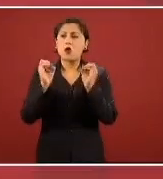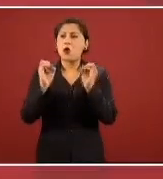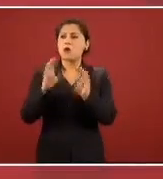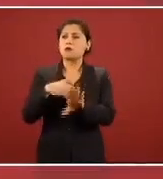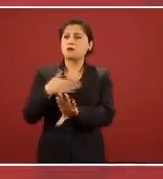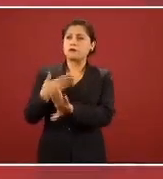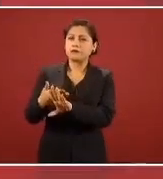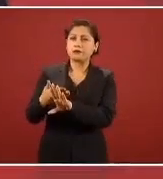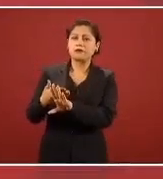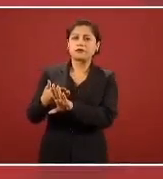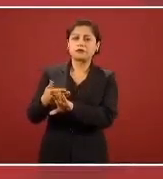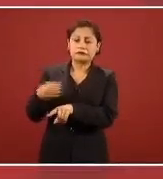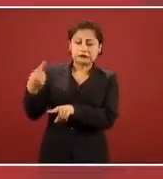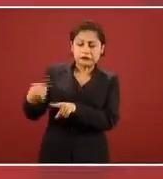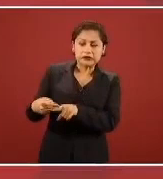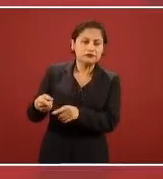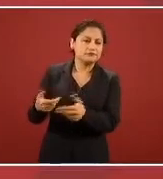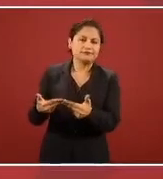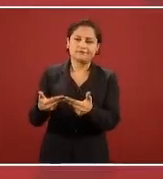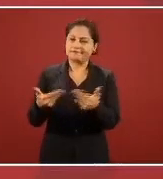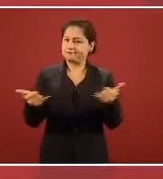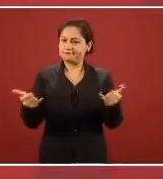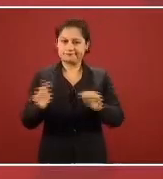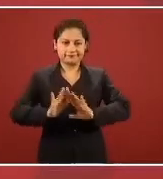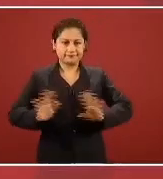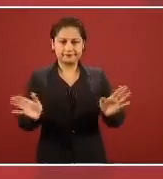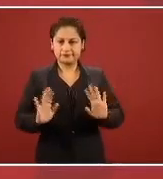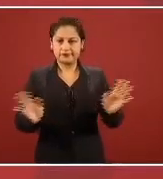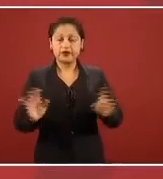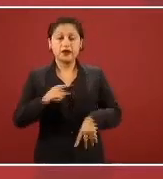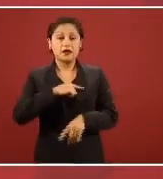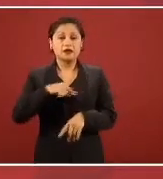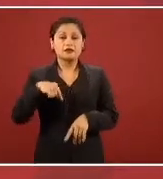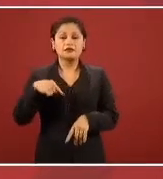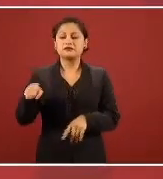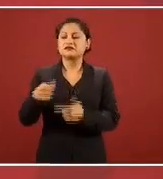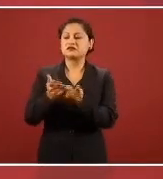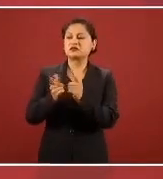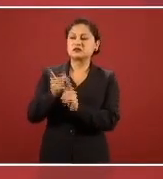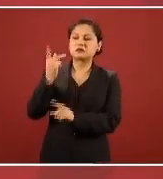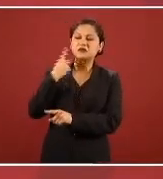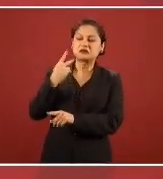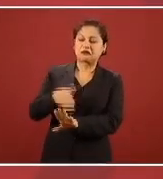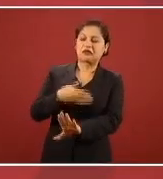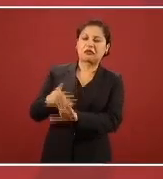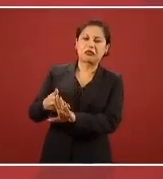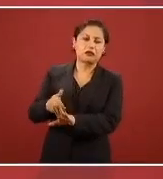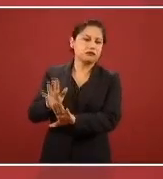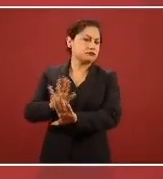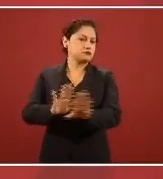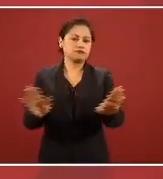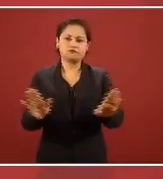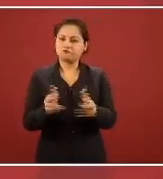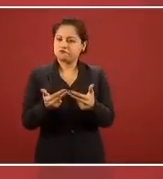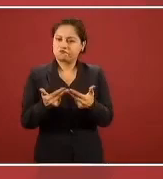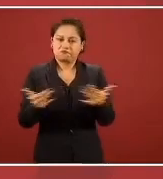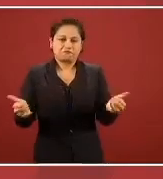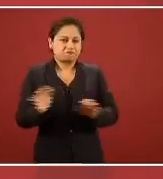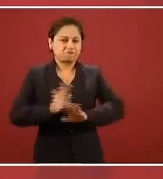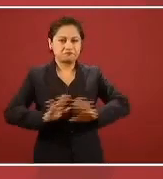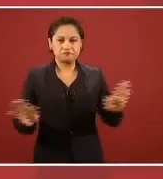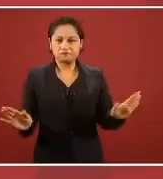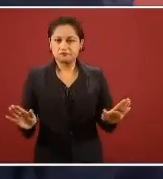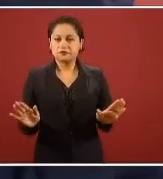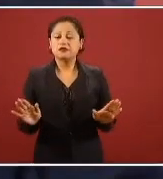particularly a nadie, anyone afectar or a to partidos. Affect parties. Lo que queremos, but what